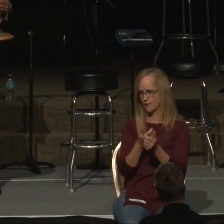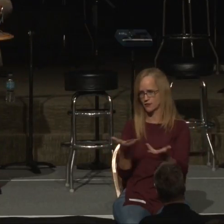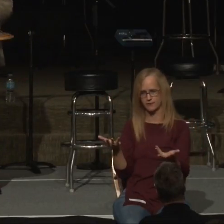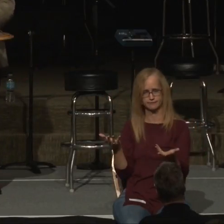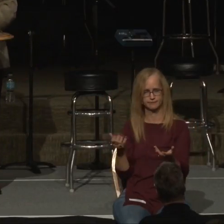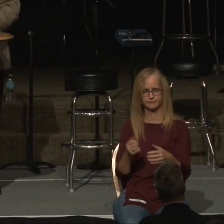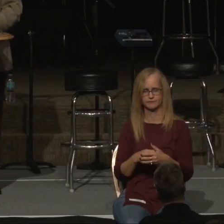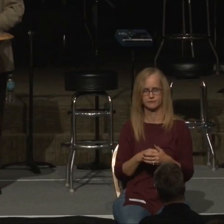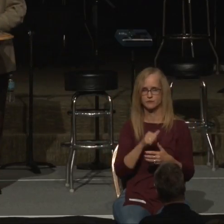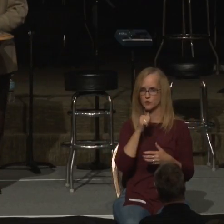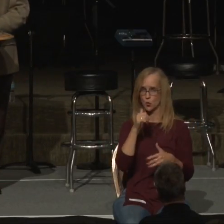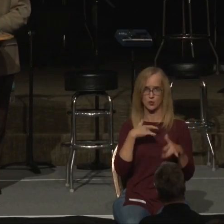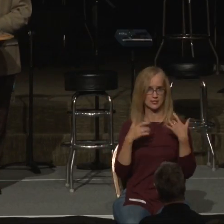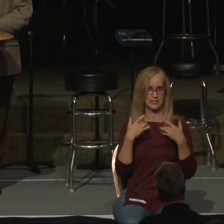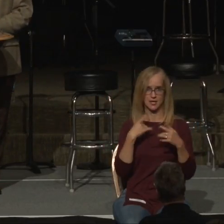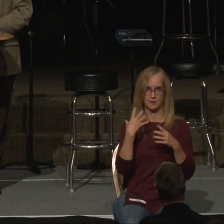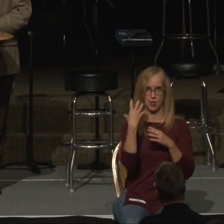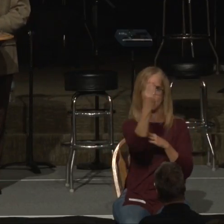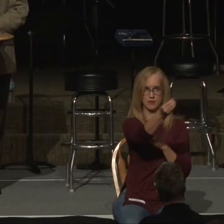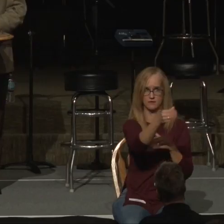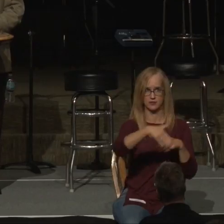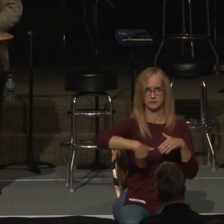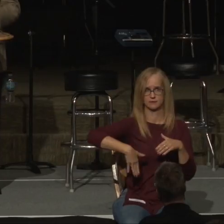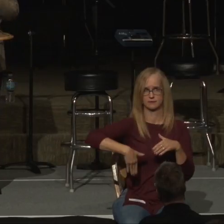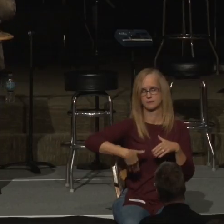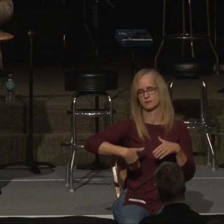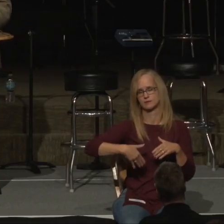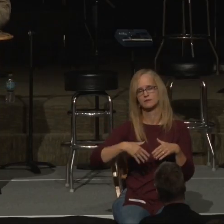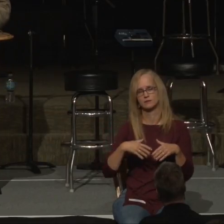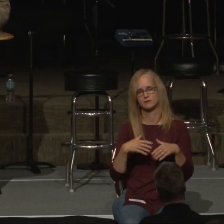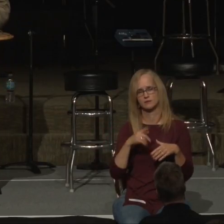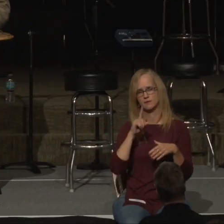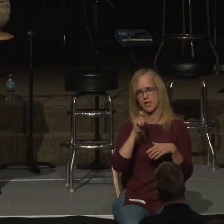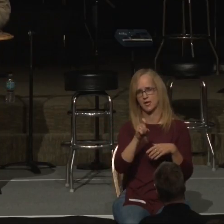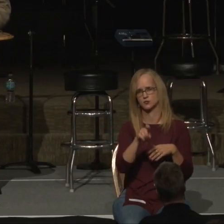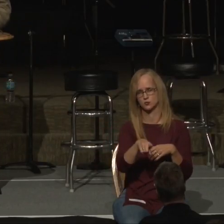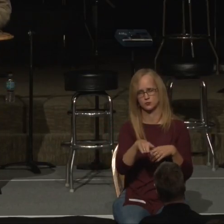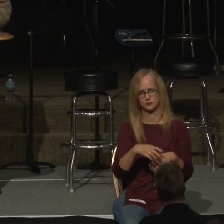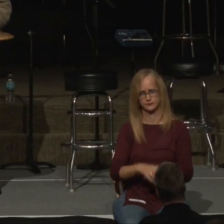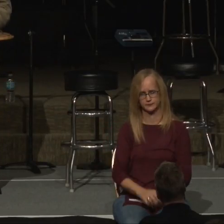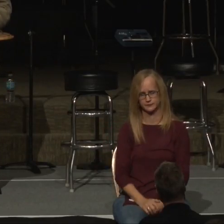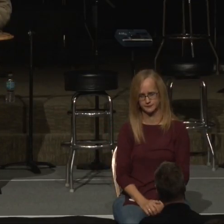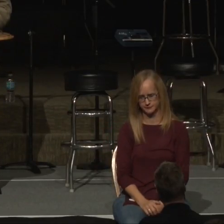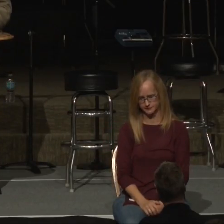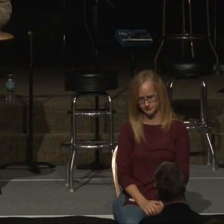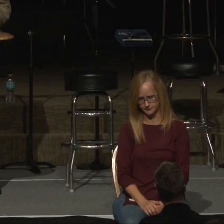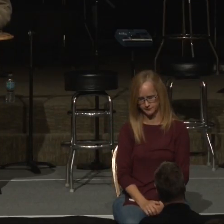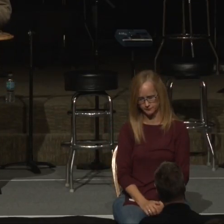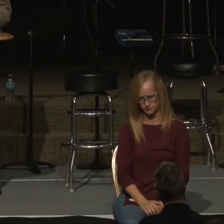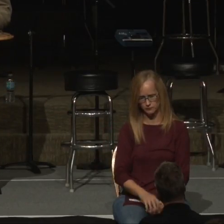Don't get too excited about leaving just yet. Let me ask you this.